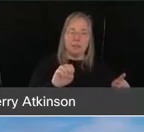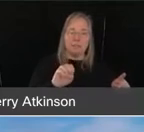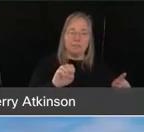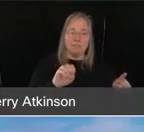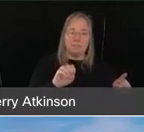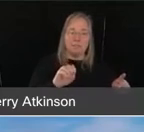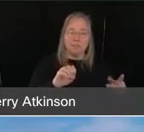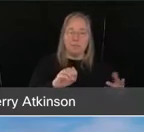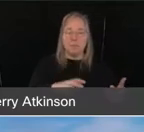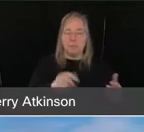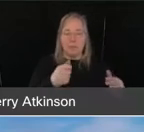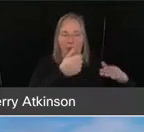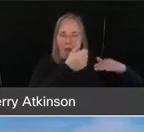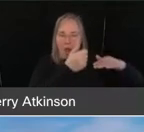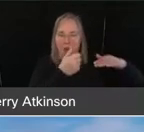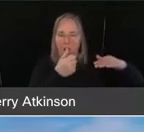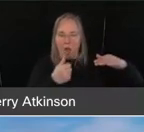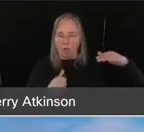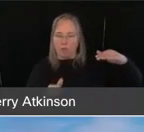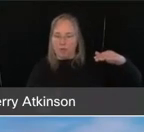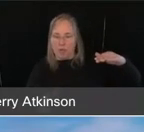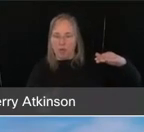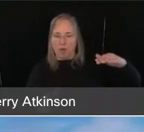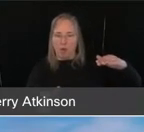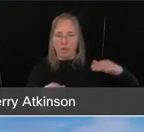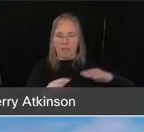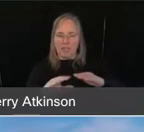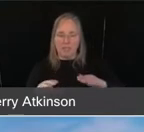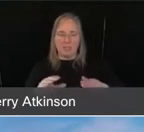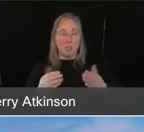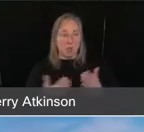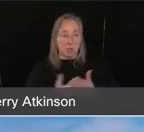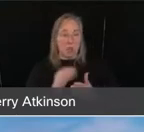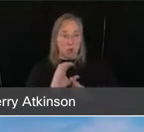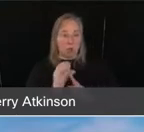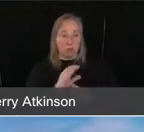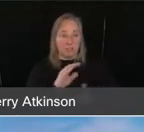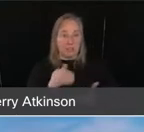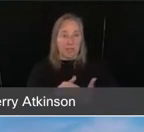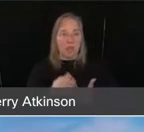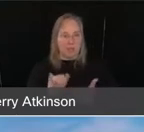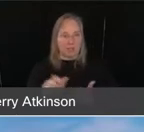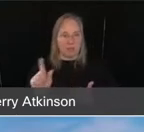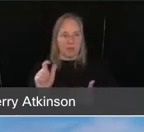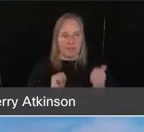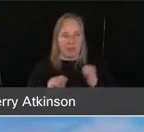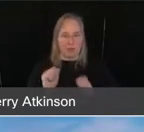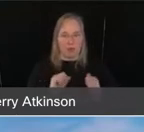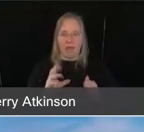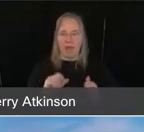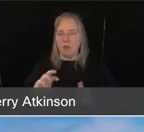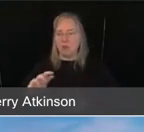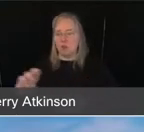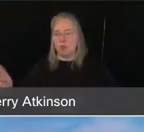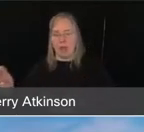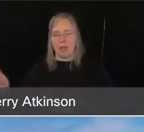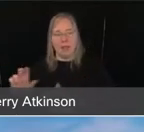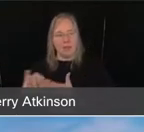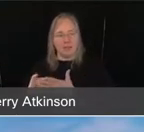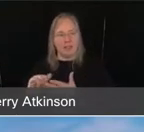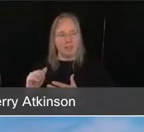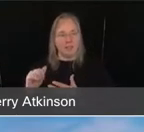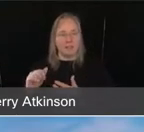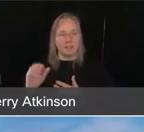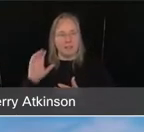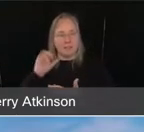The theater is below it where it says New Cultural Center, and kind of to the right, as you move to the bottom right, is where the gallery is, the open lobby,